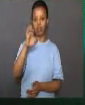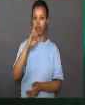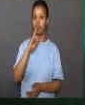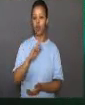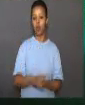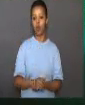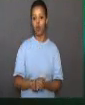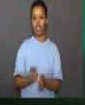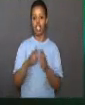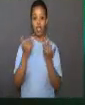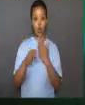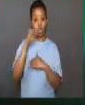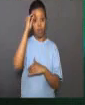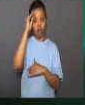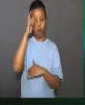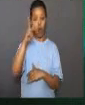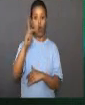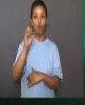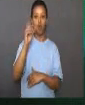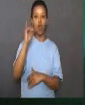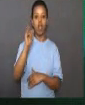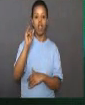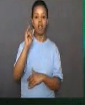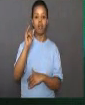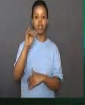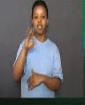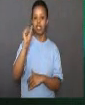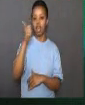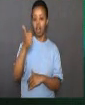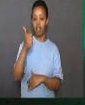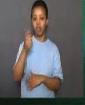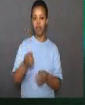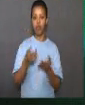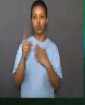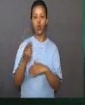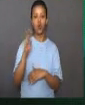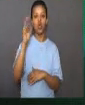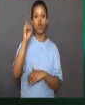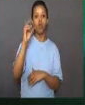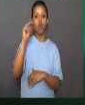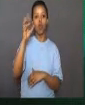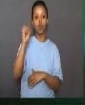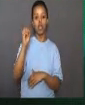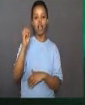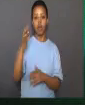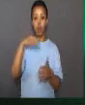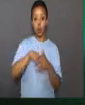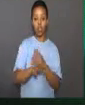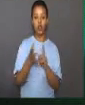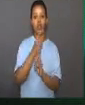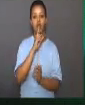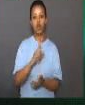we have learned, polysaccharides are several monosaccharides combined.